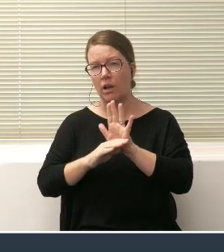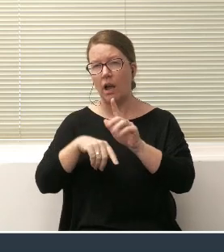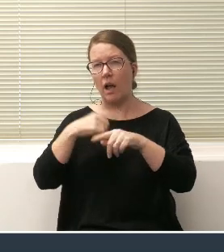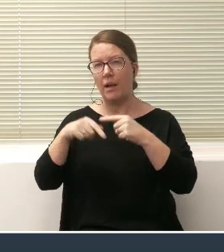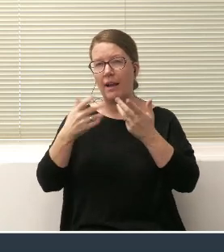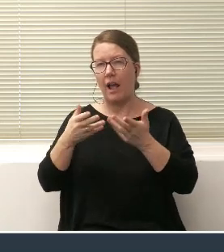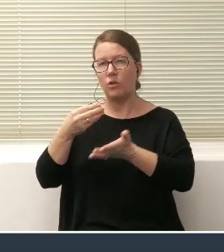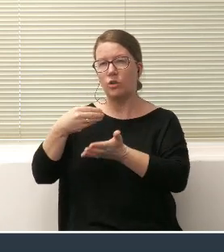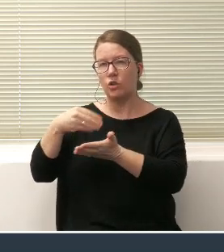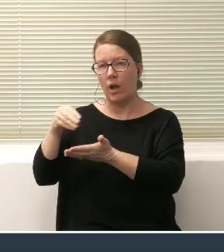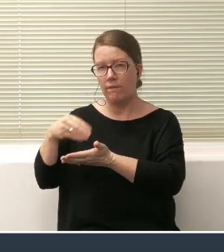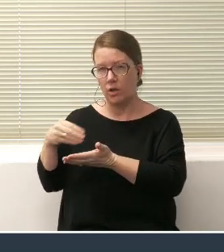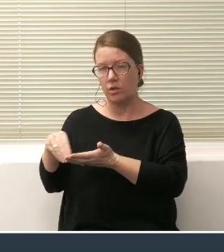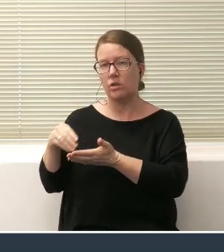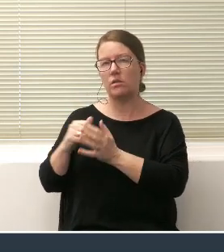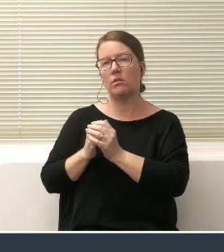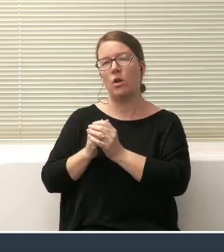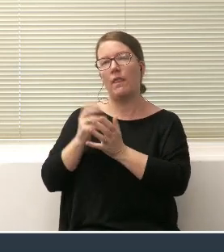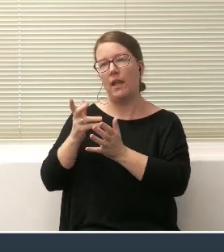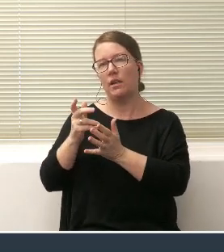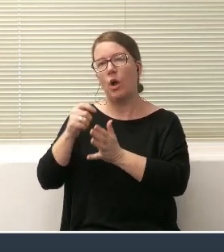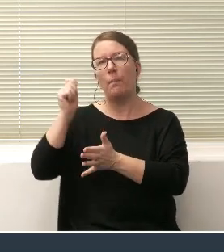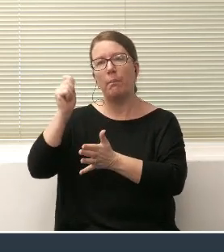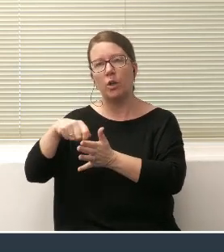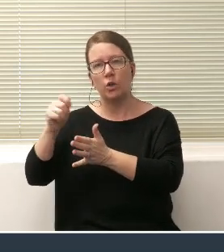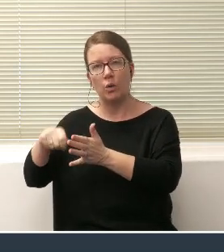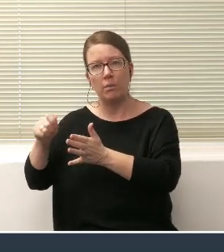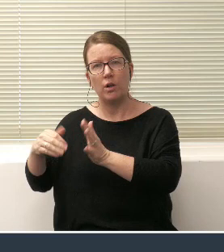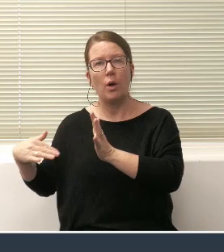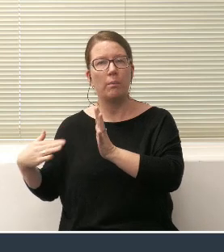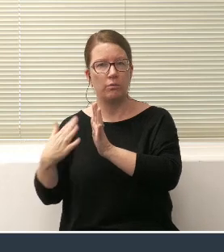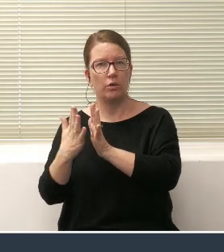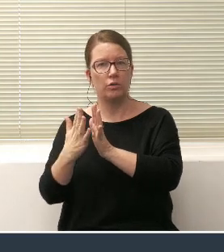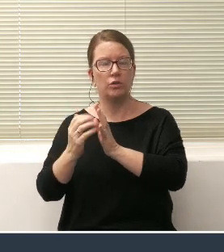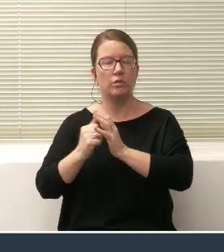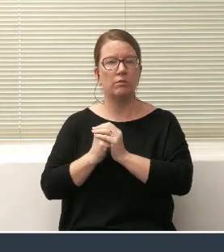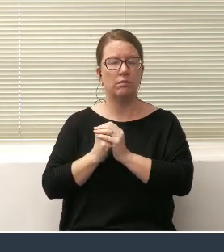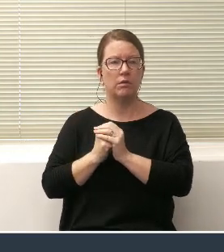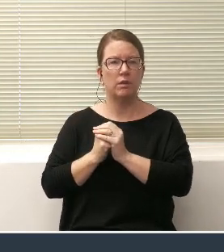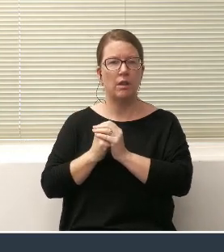criteria for that procurement approach and eventual